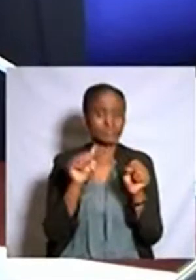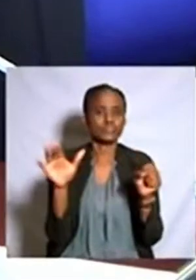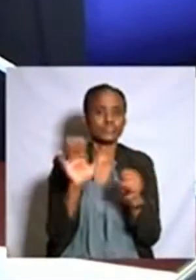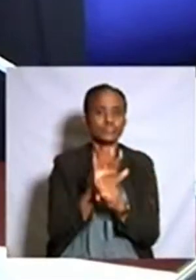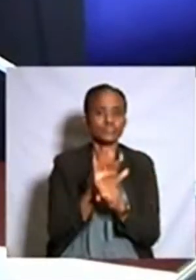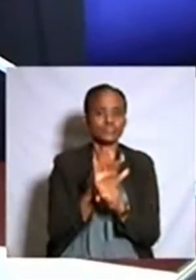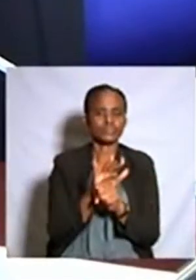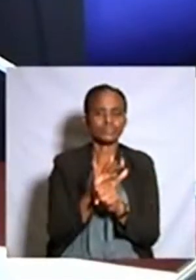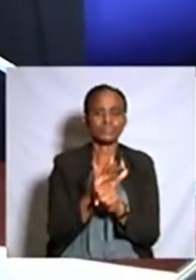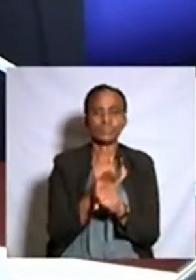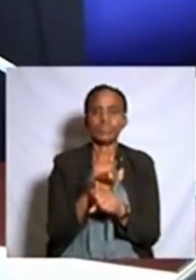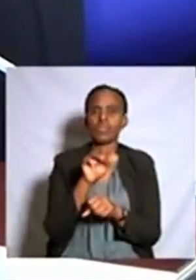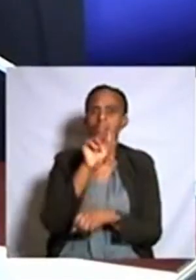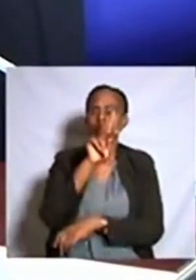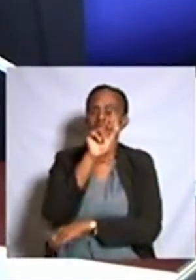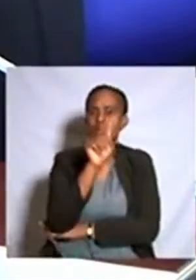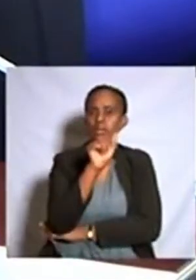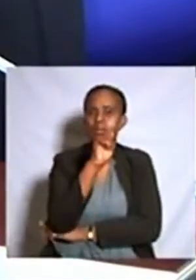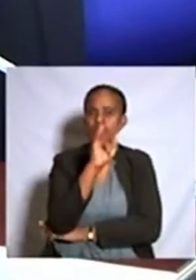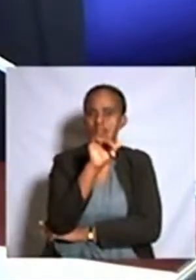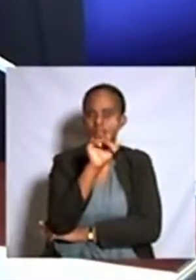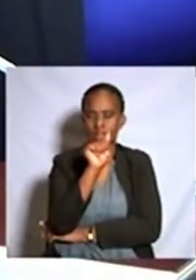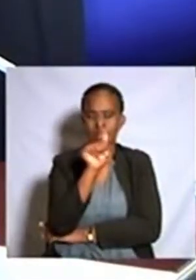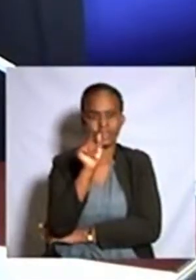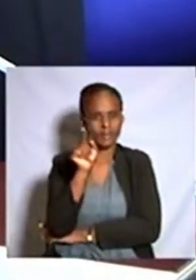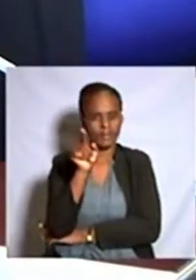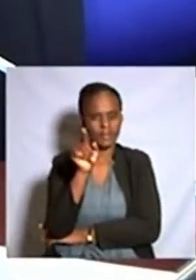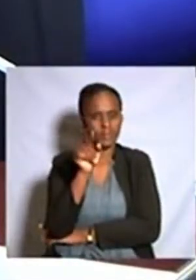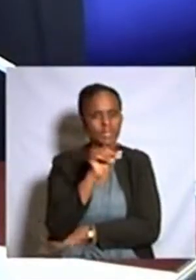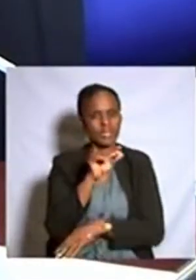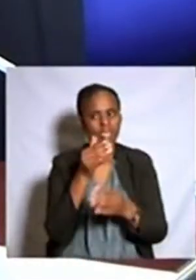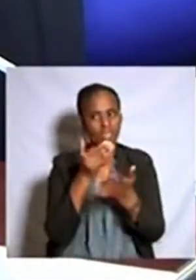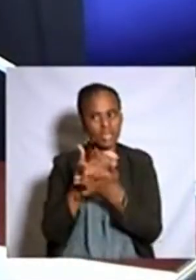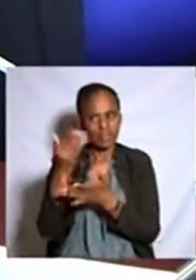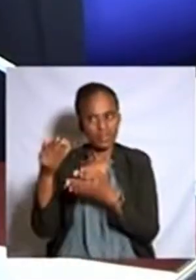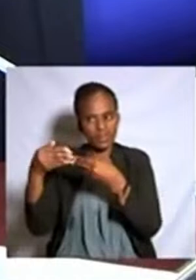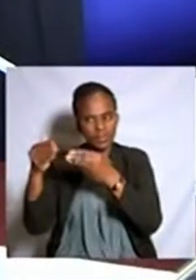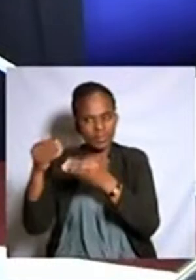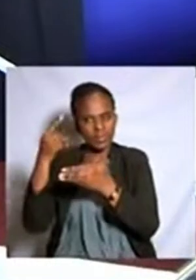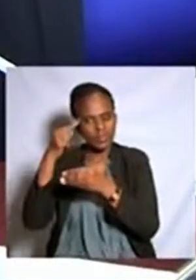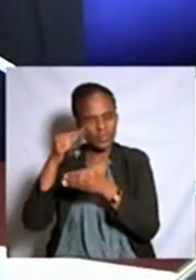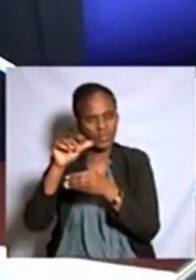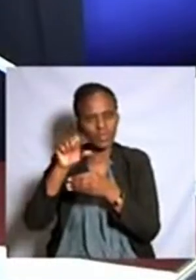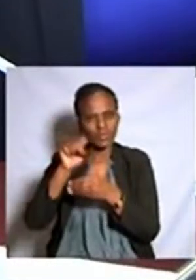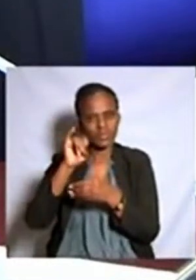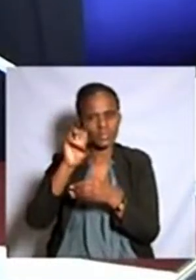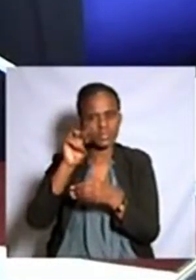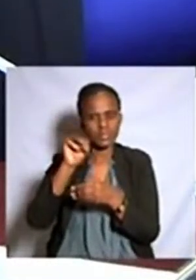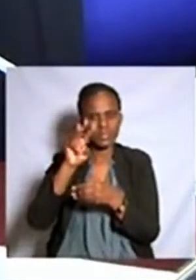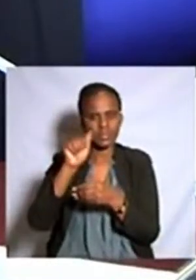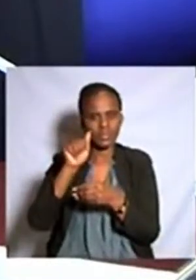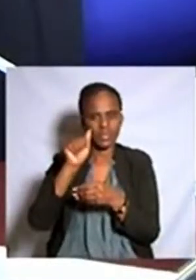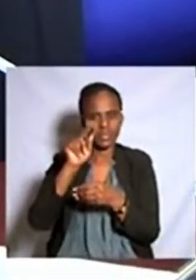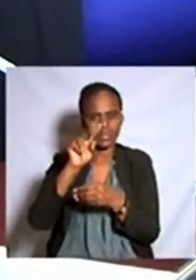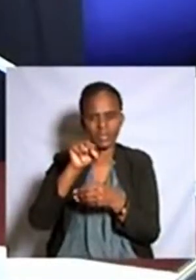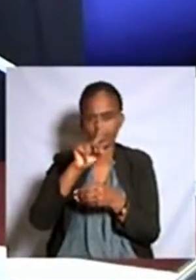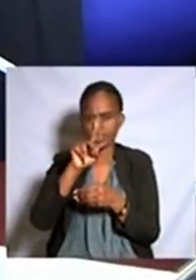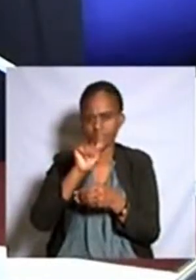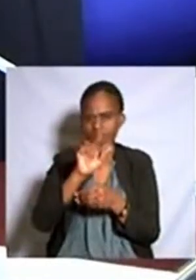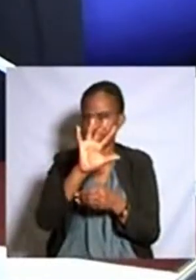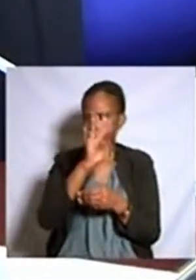Kabila Deborah Mwila. We outsourced to Lungu Simwanza for the perfection of security and foreclosure